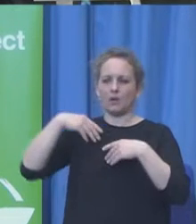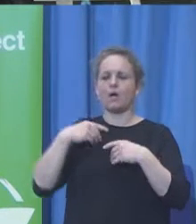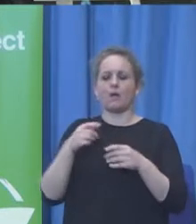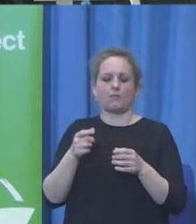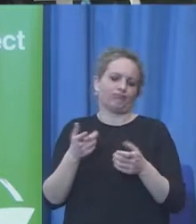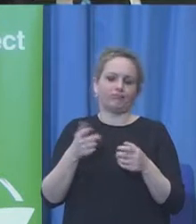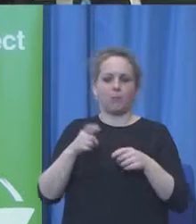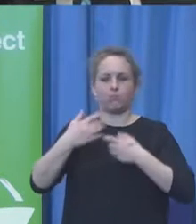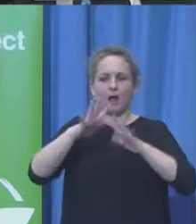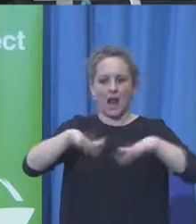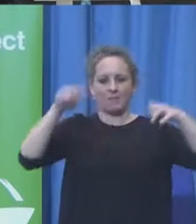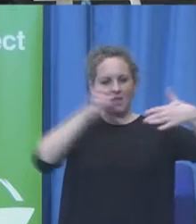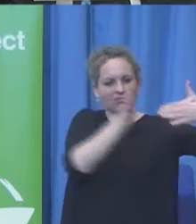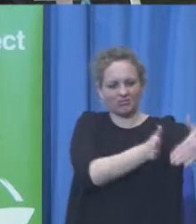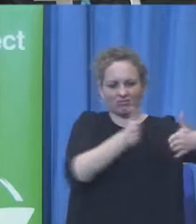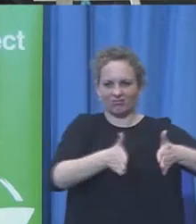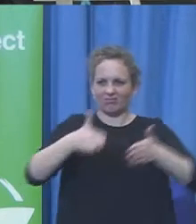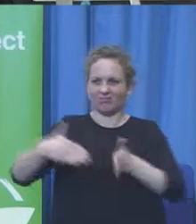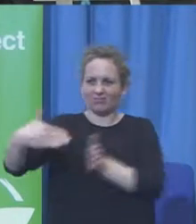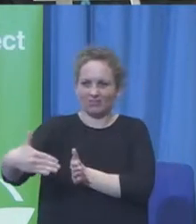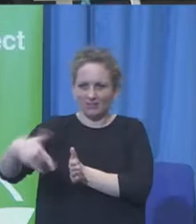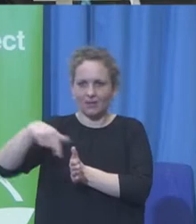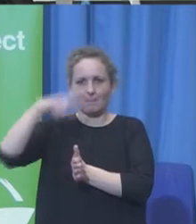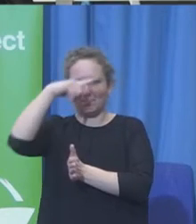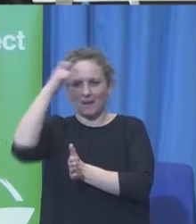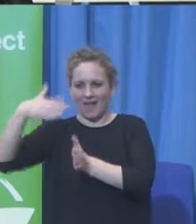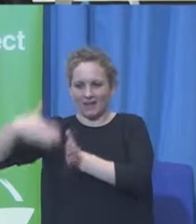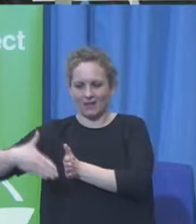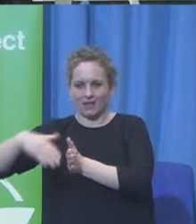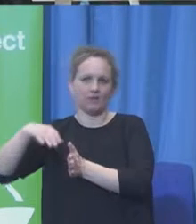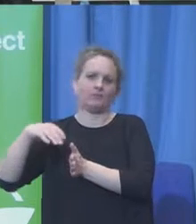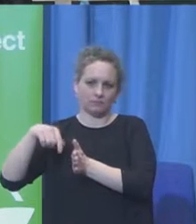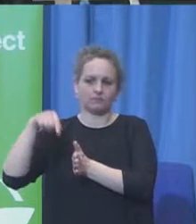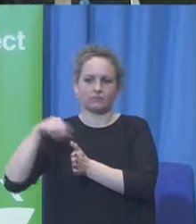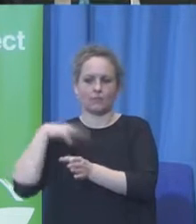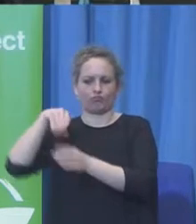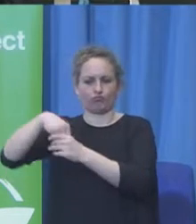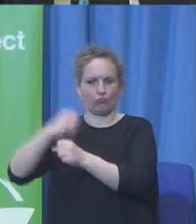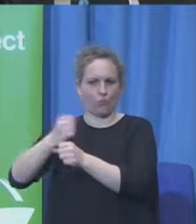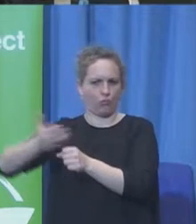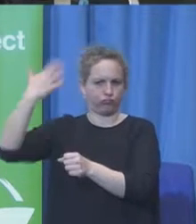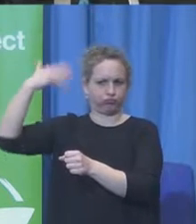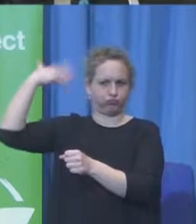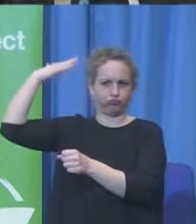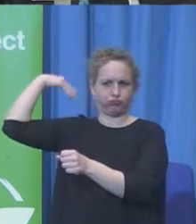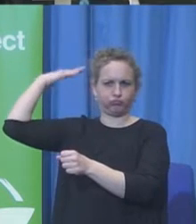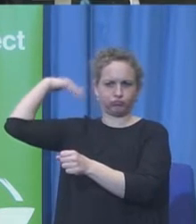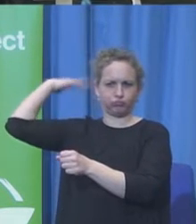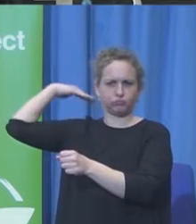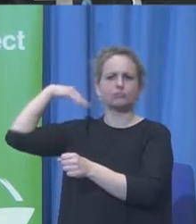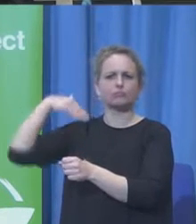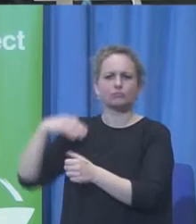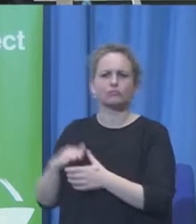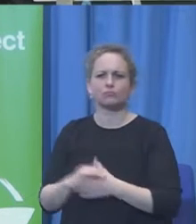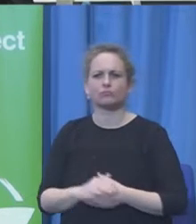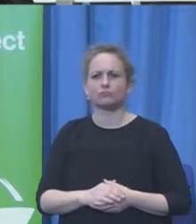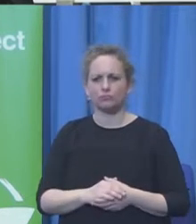And before I was very engaged at an